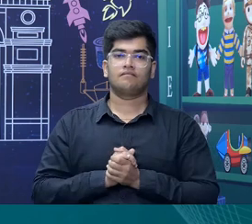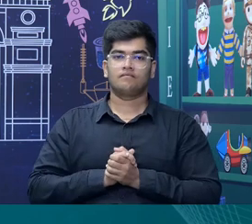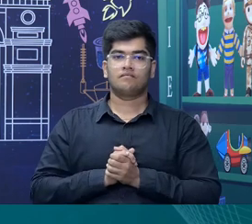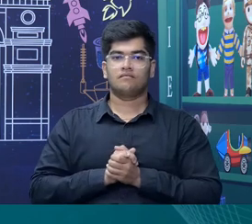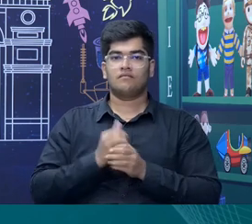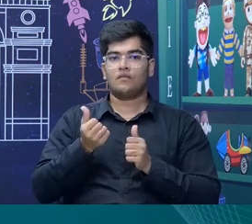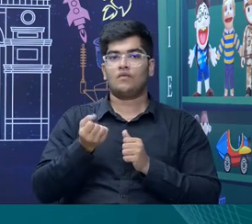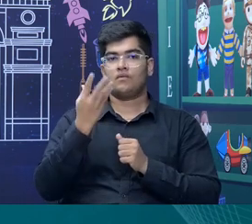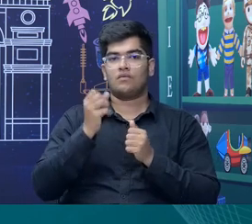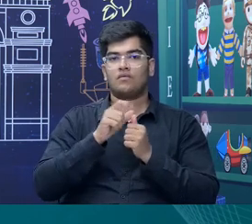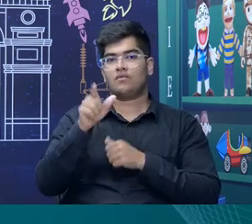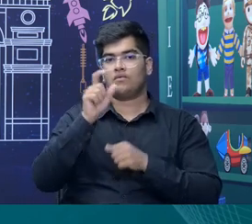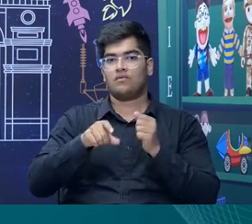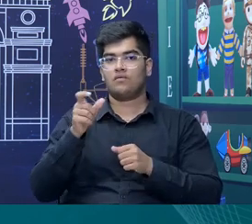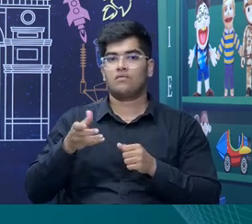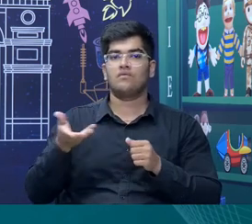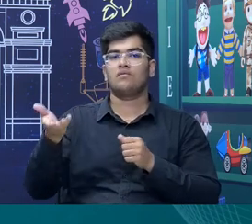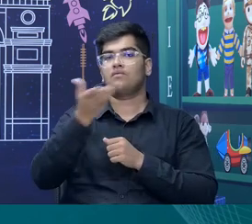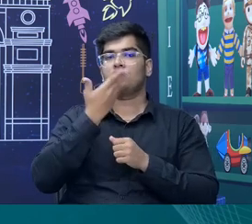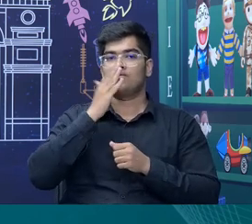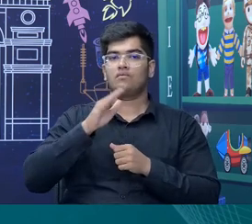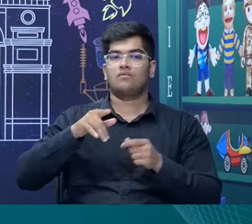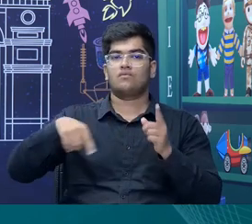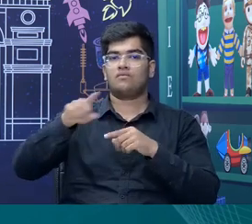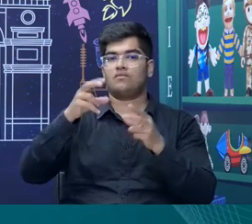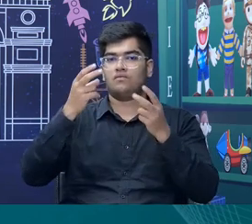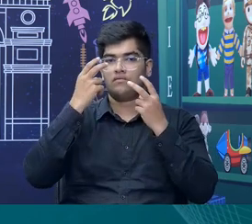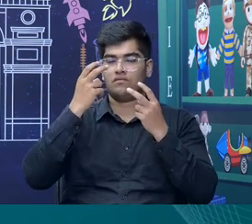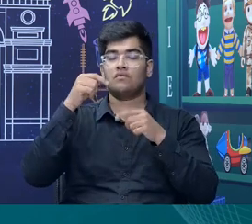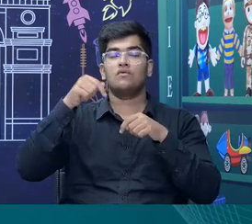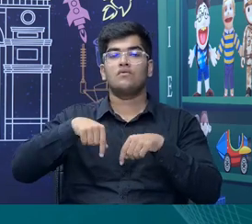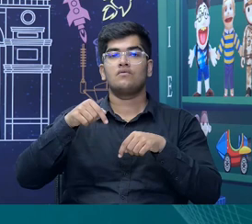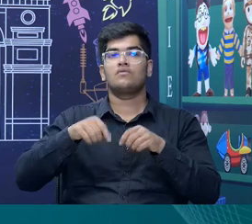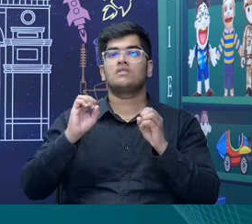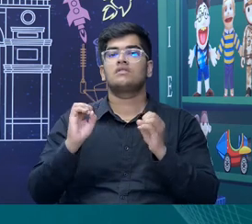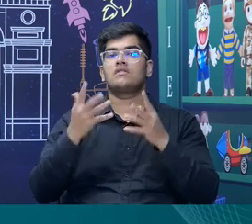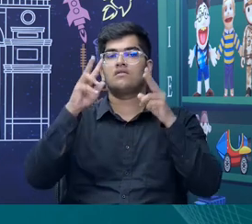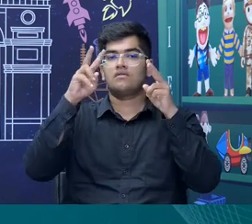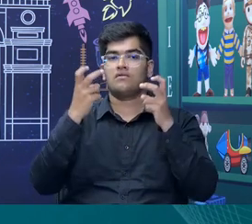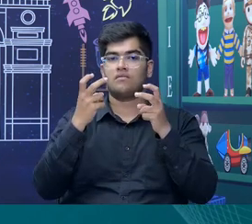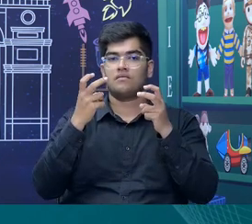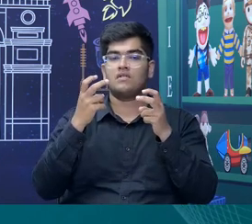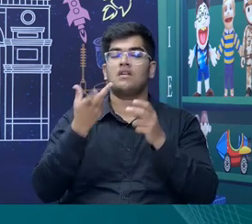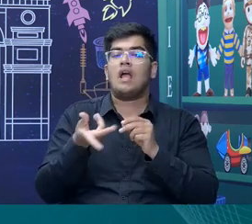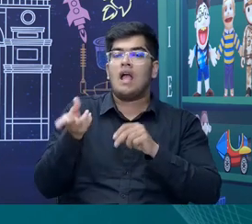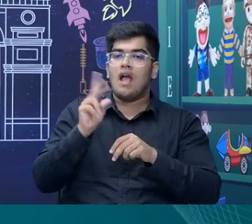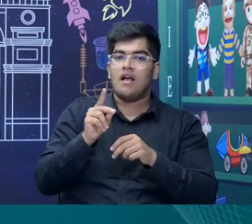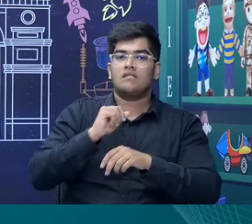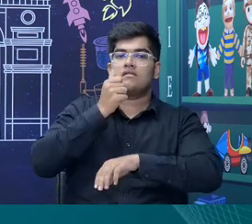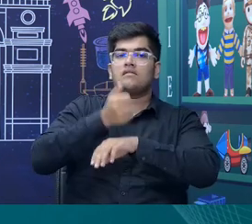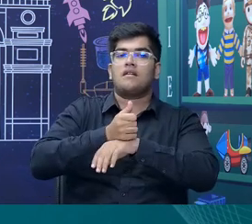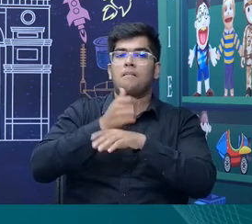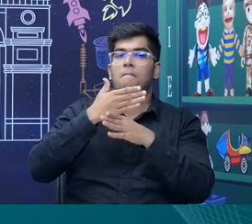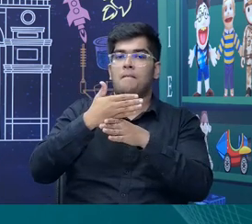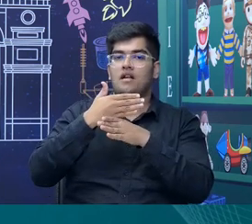and good morning to each and every student and today we will start with the reconstitution of